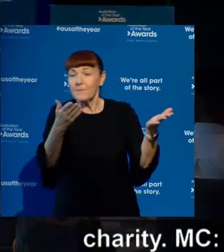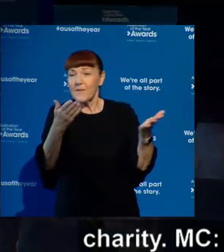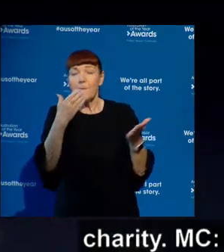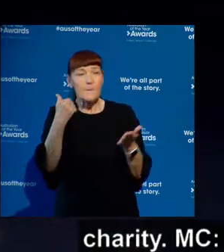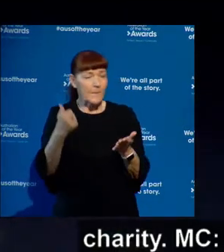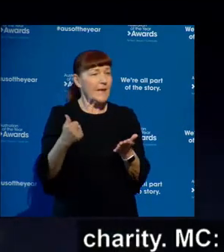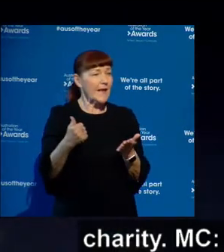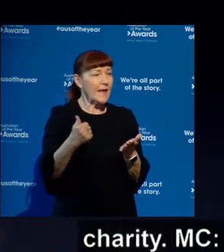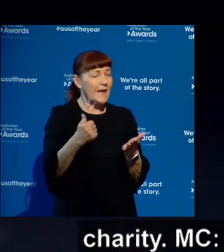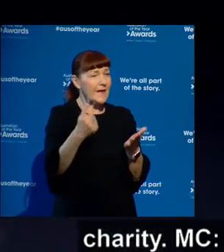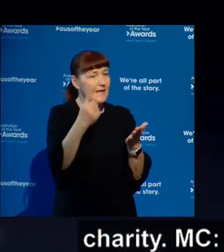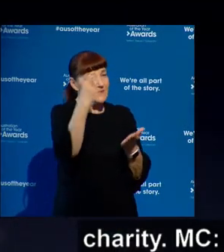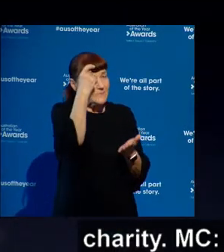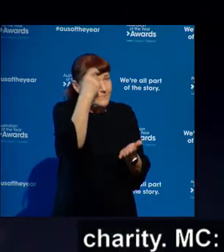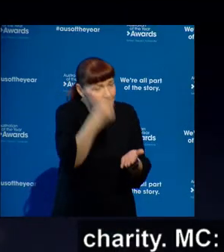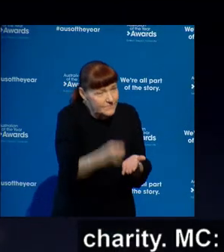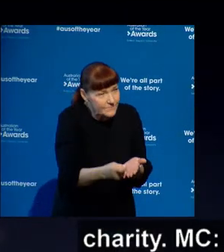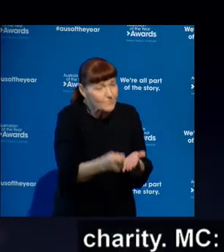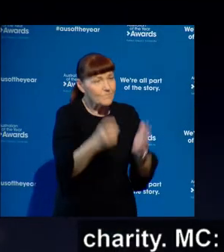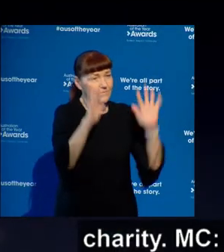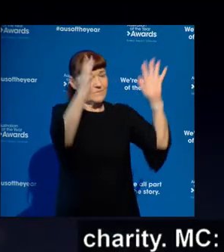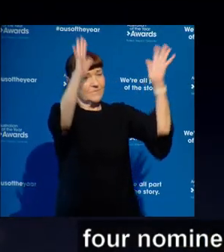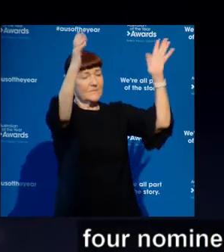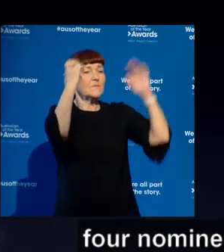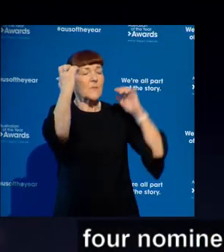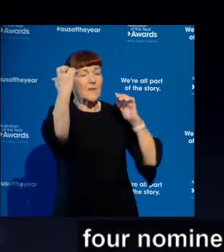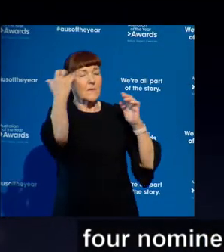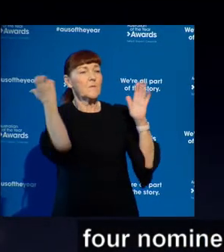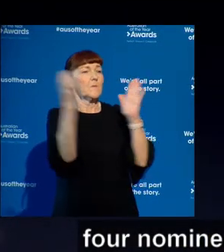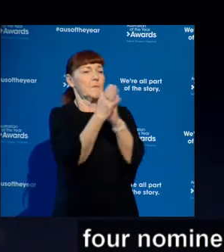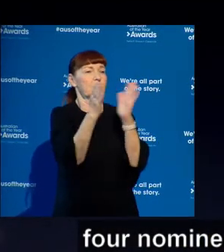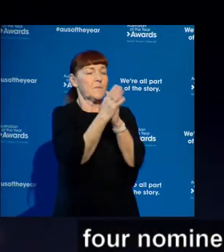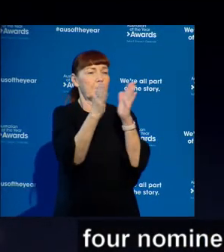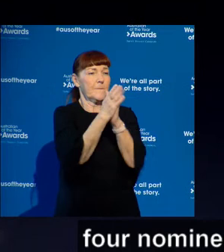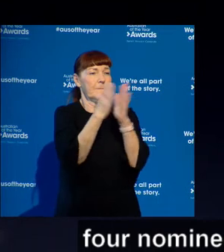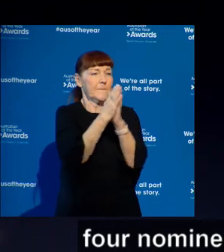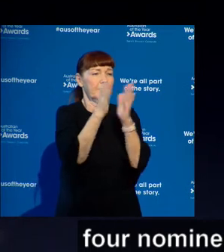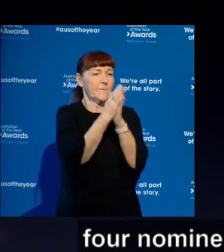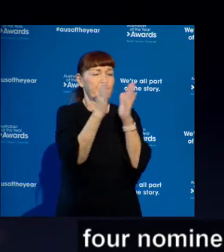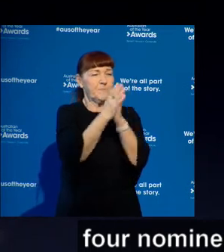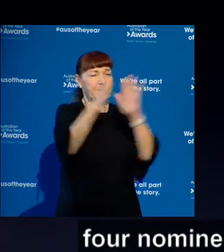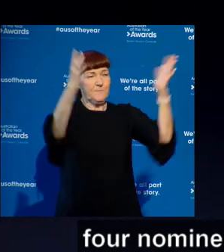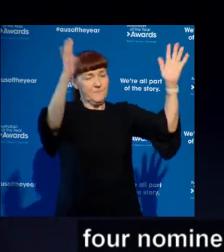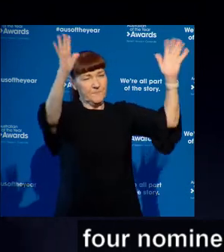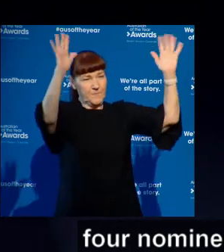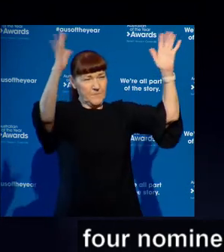join me in giving them a warm round of applause. So the 4 of you.